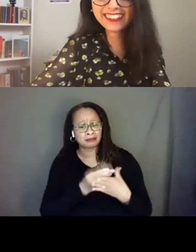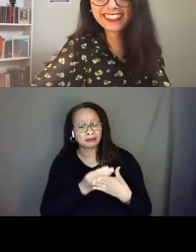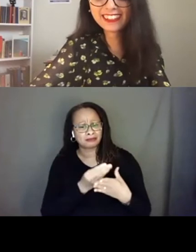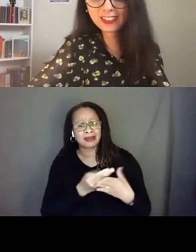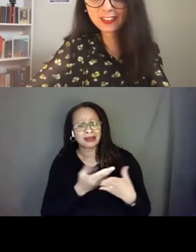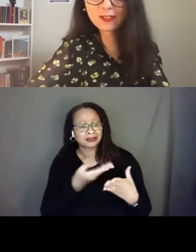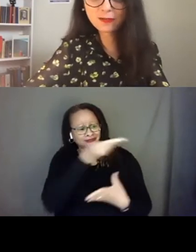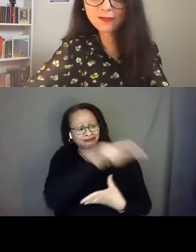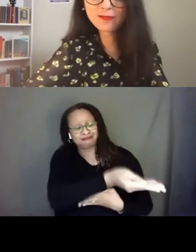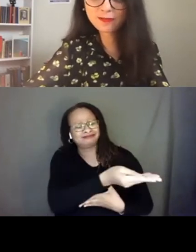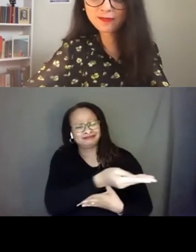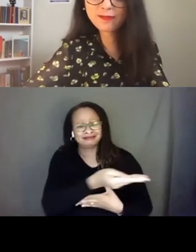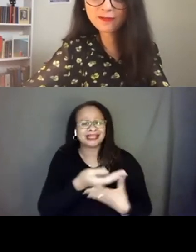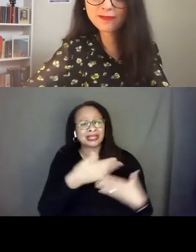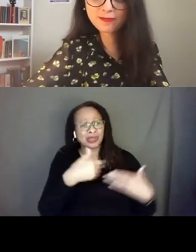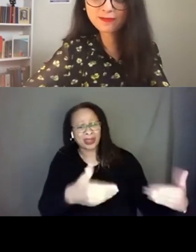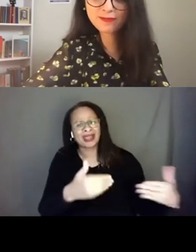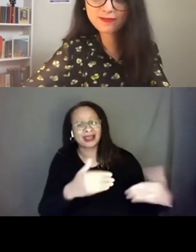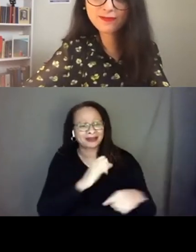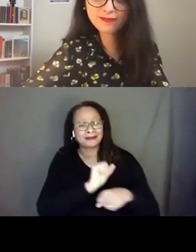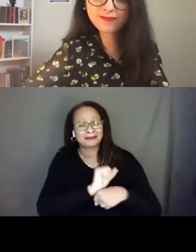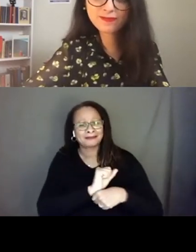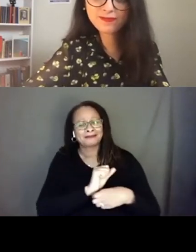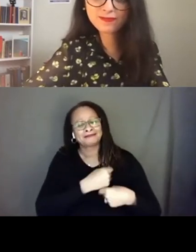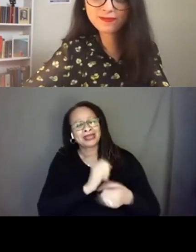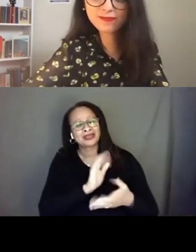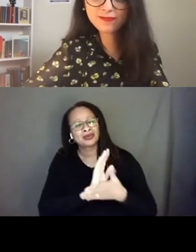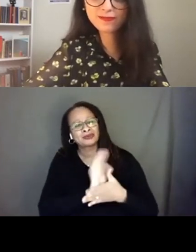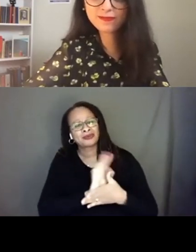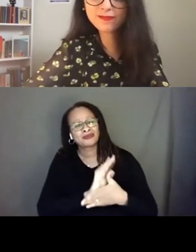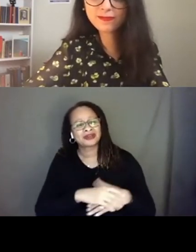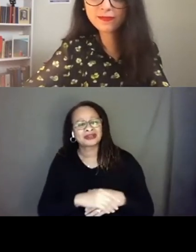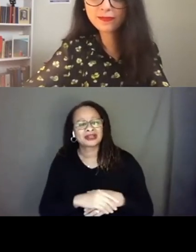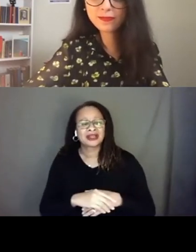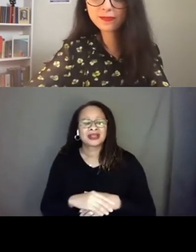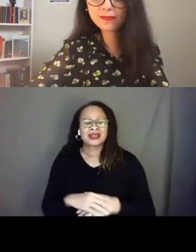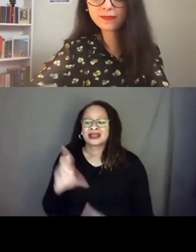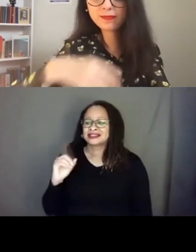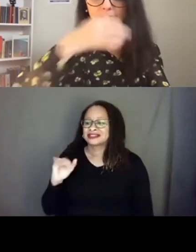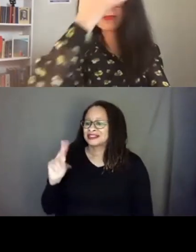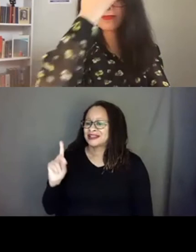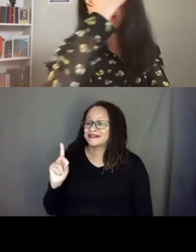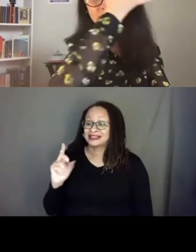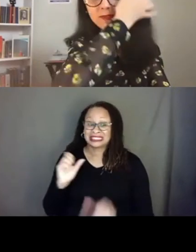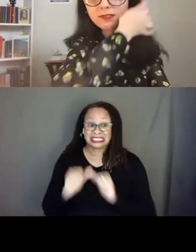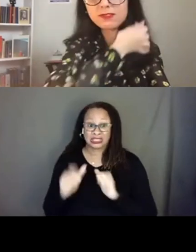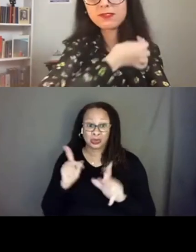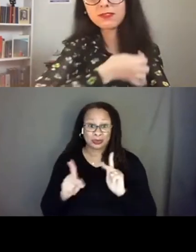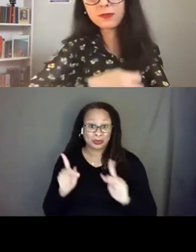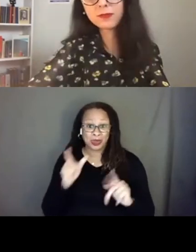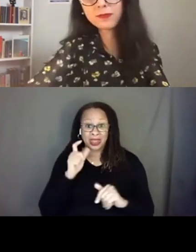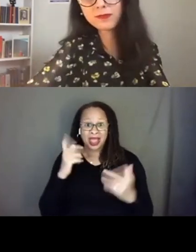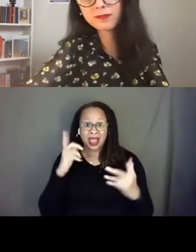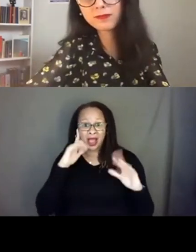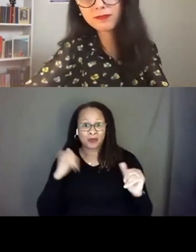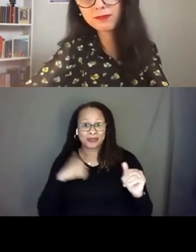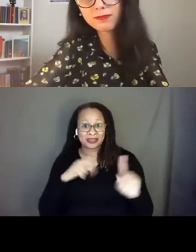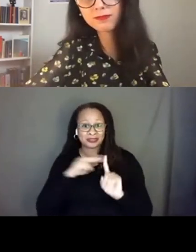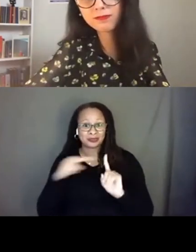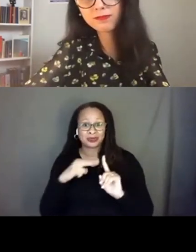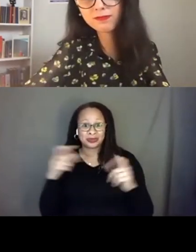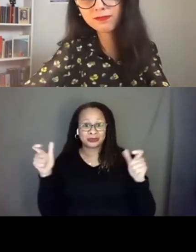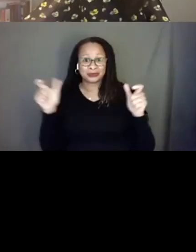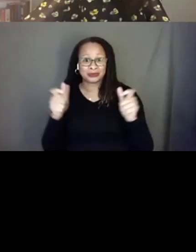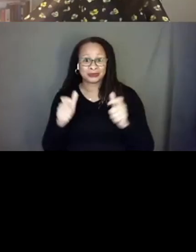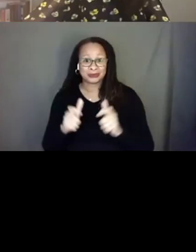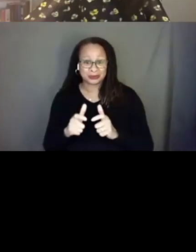know, so glad that it worked out. But there are still folks, I hope that this viewpoint is dwindling.